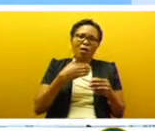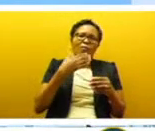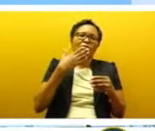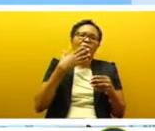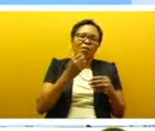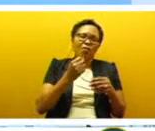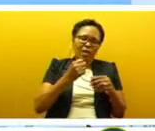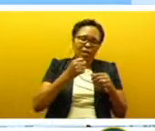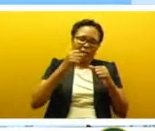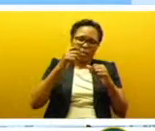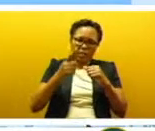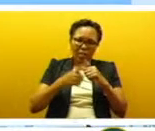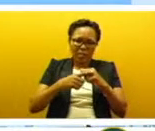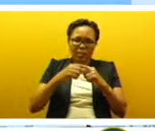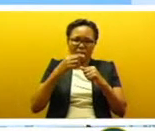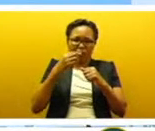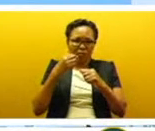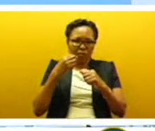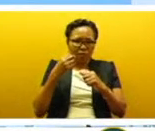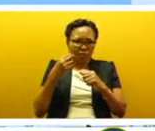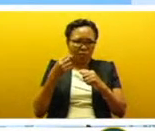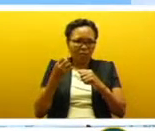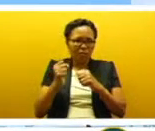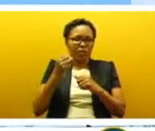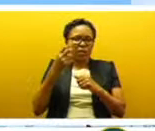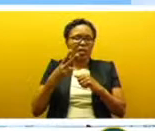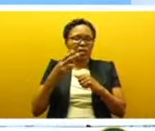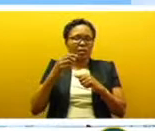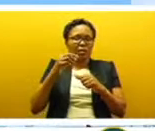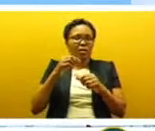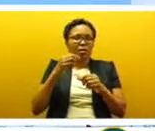508,647 ballots on page 3, slide 3,